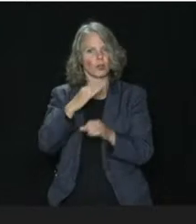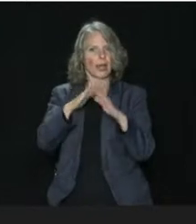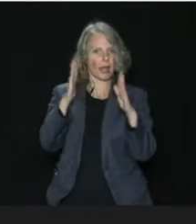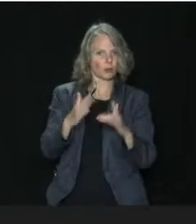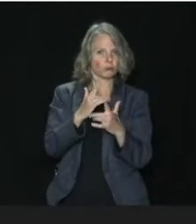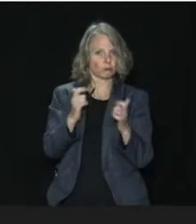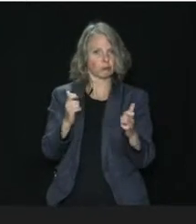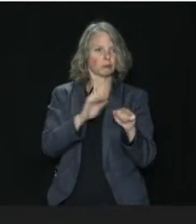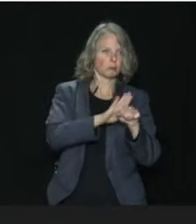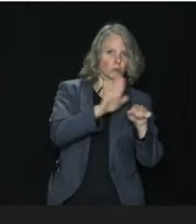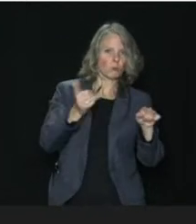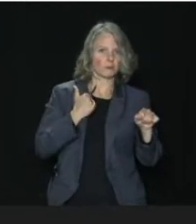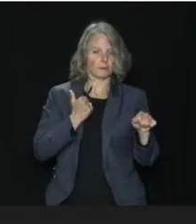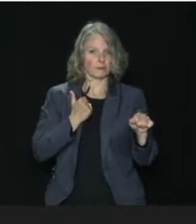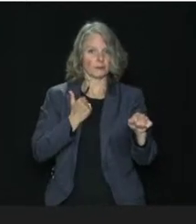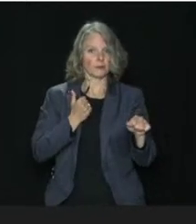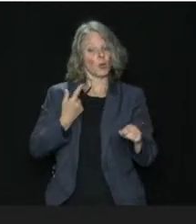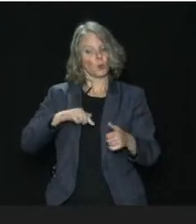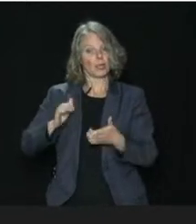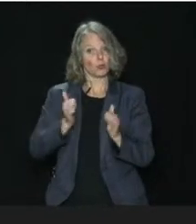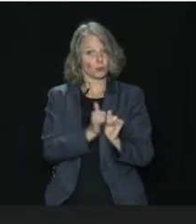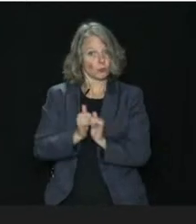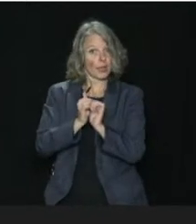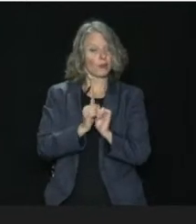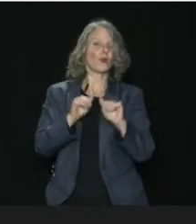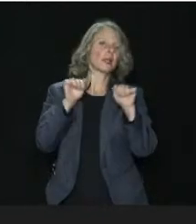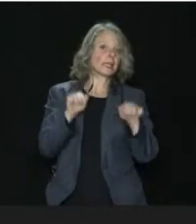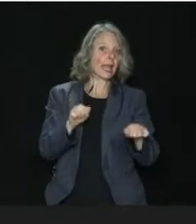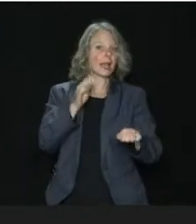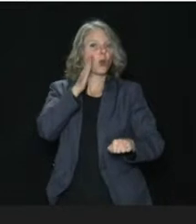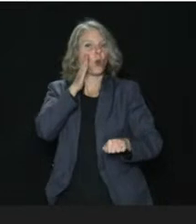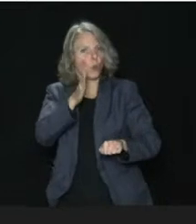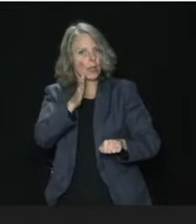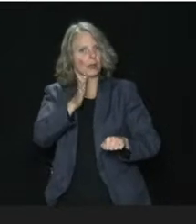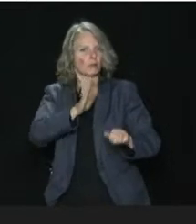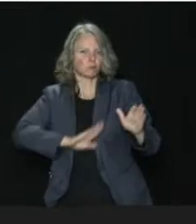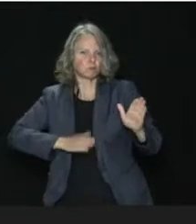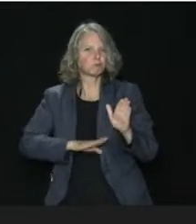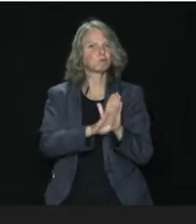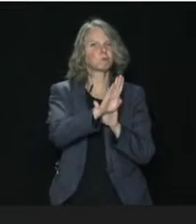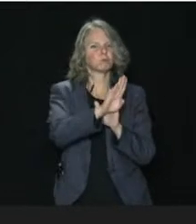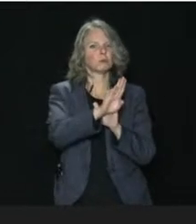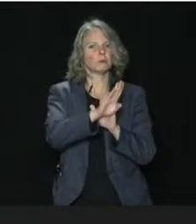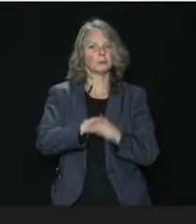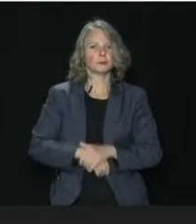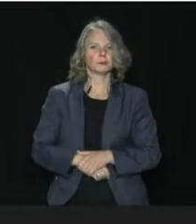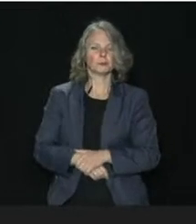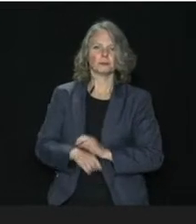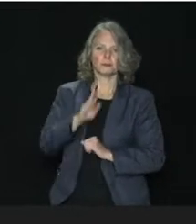Together, we can and we will continue to move forward.